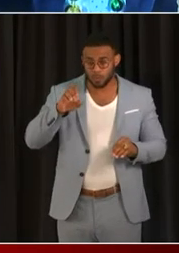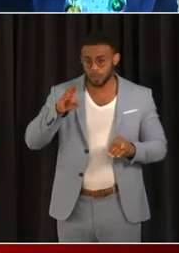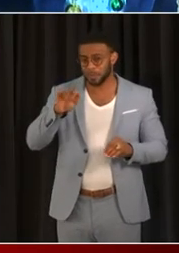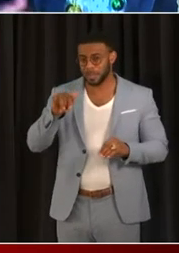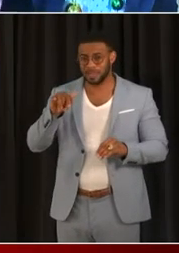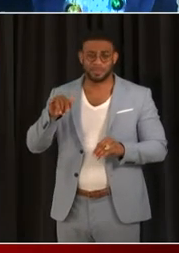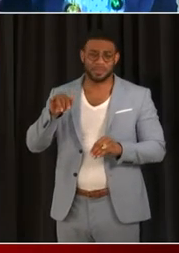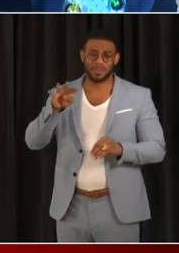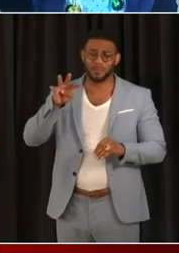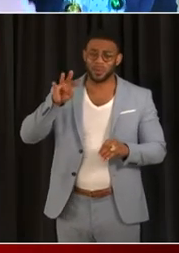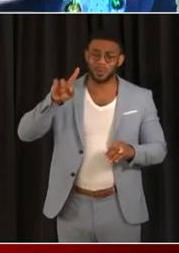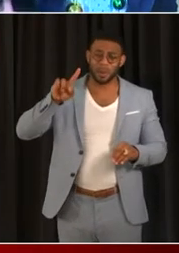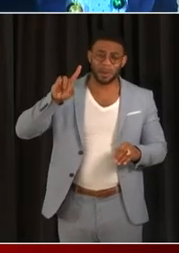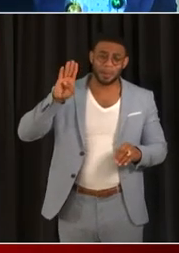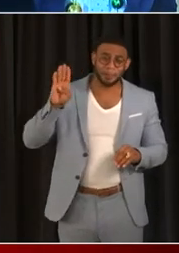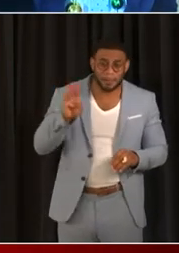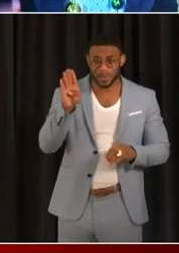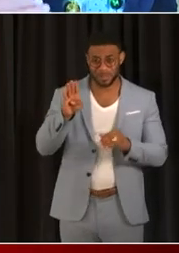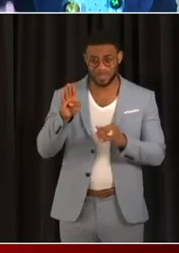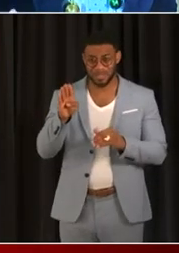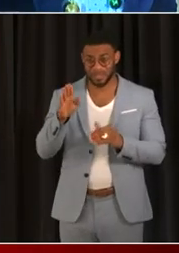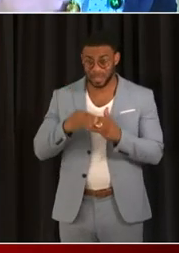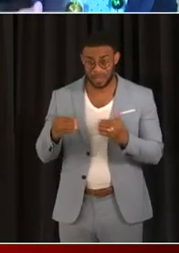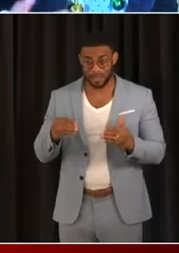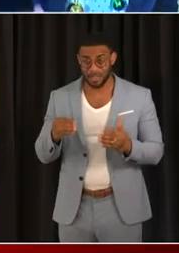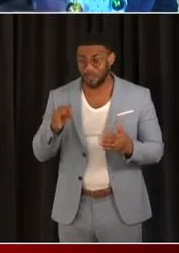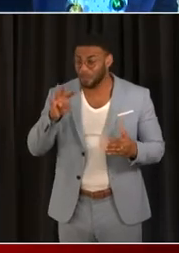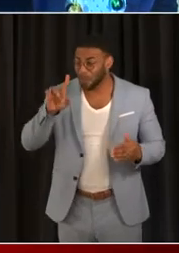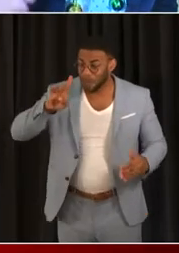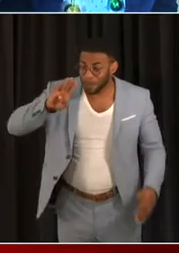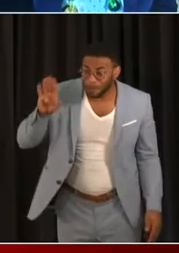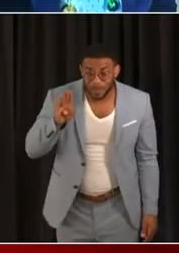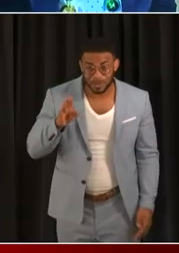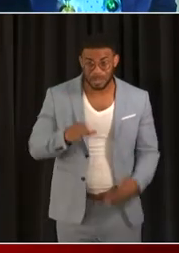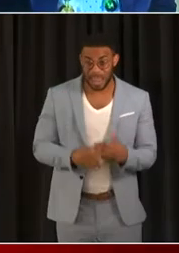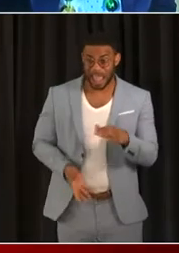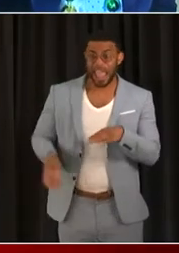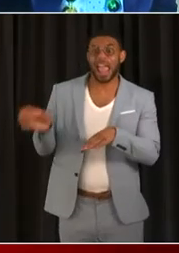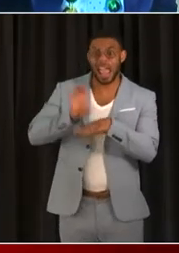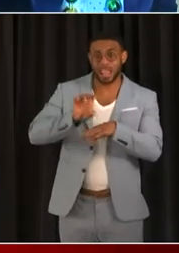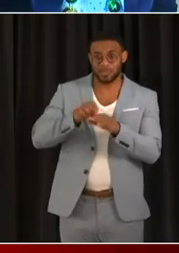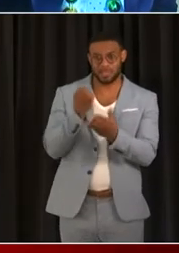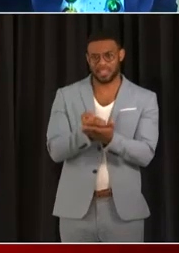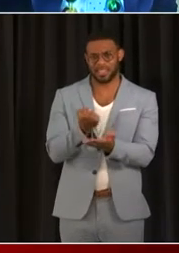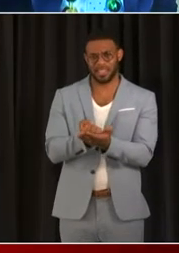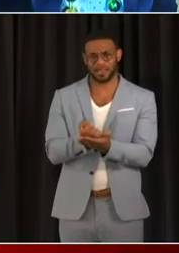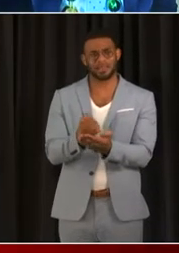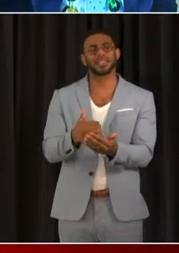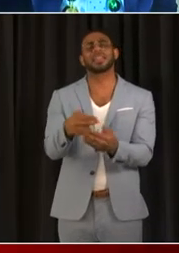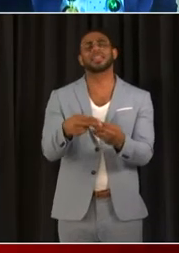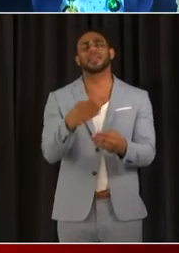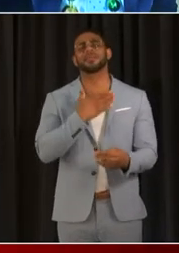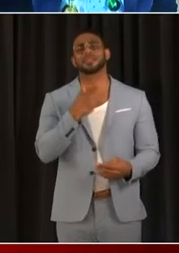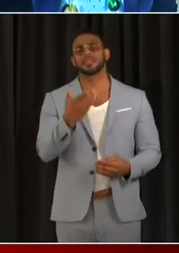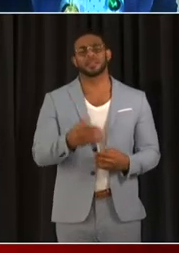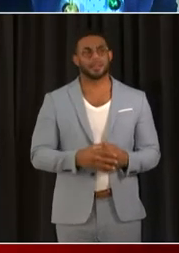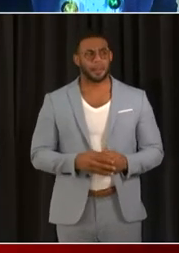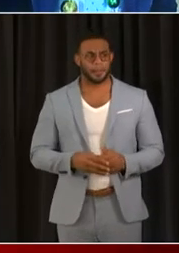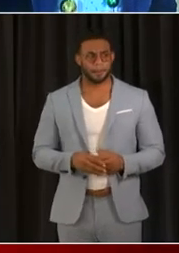those businesses by $41 billion. $41 billion added to the economy. Next slide,